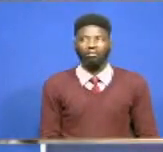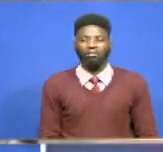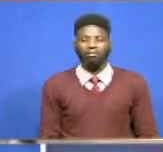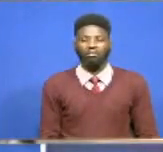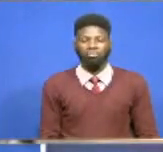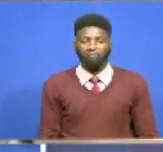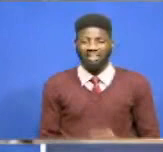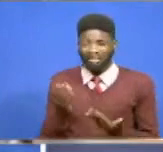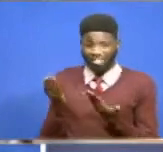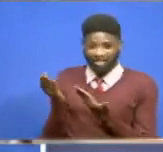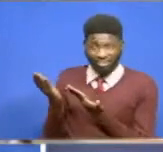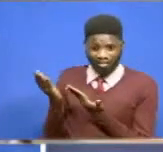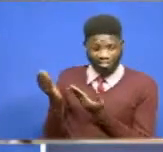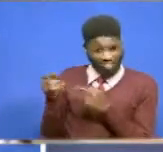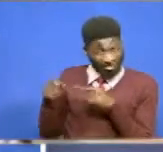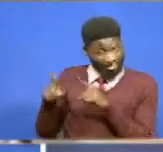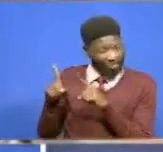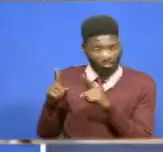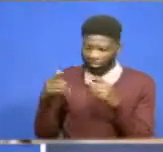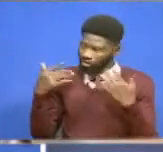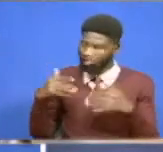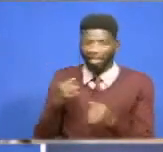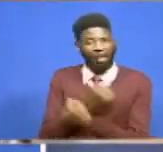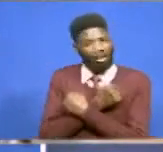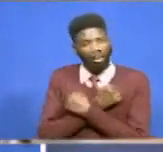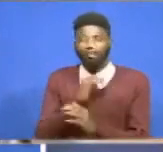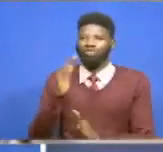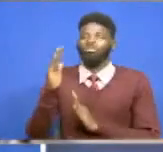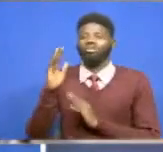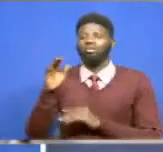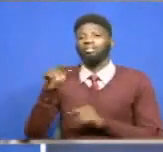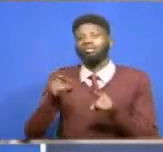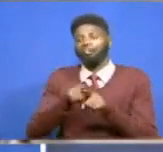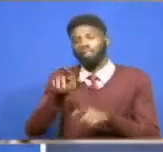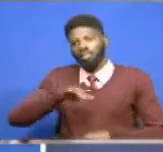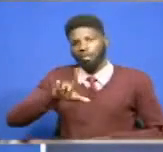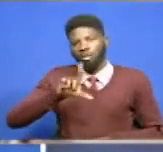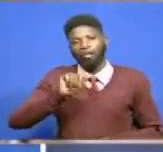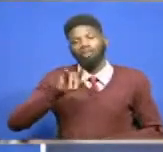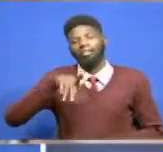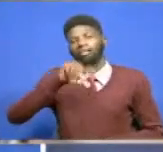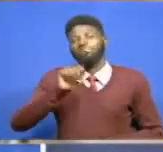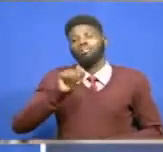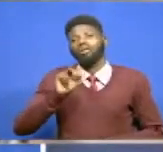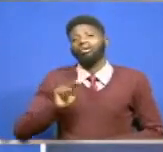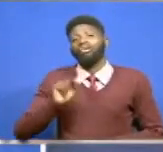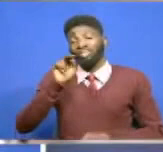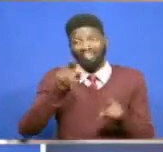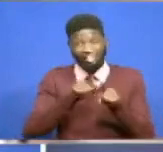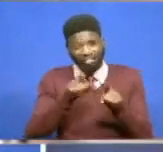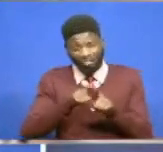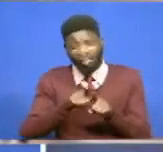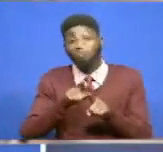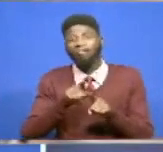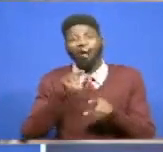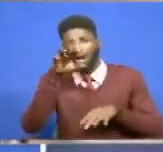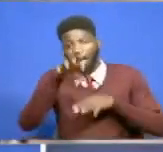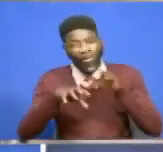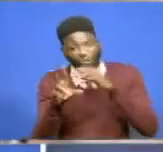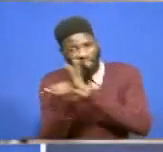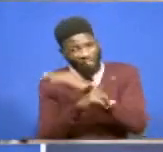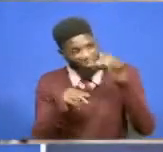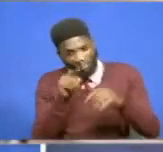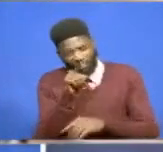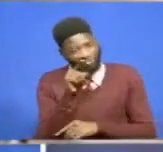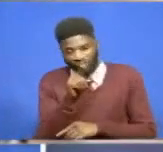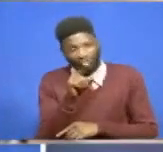He was so passionate about security and Laikipia North, and so passionate about maneno ya wizi ya mifugo, and we would talk to